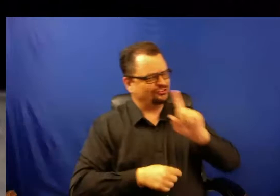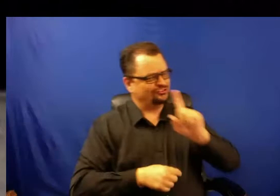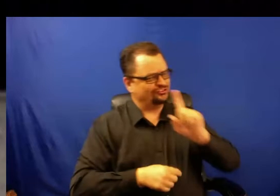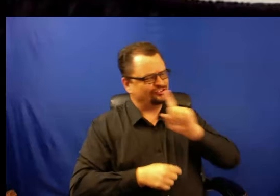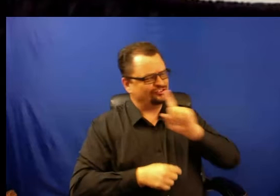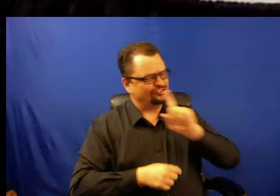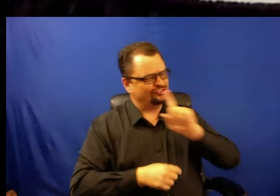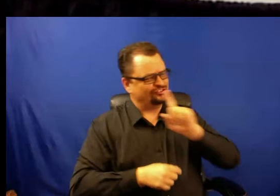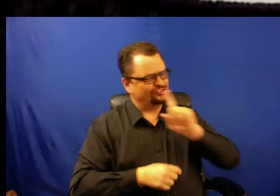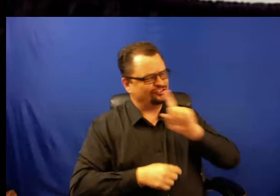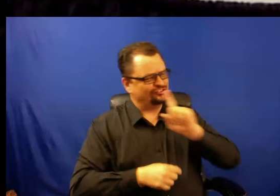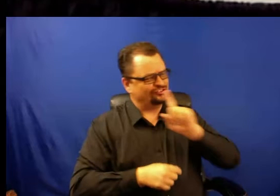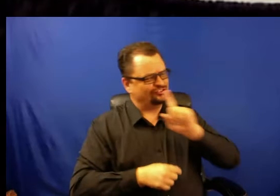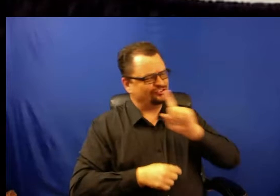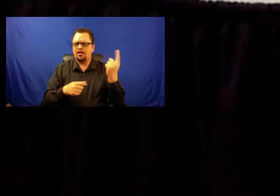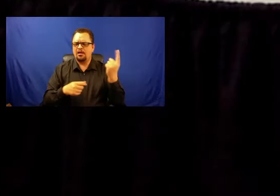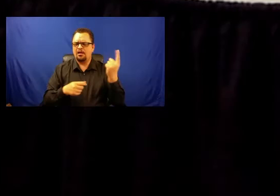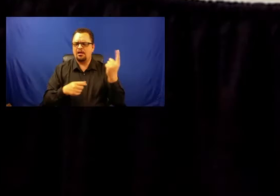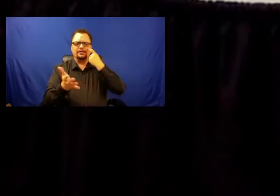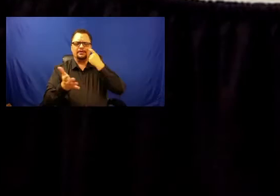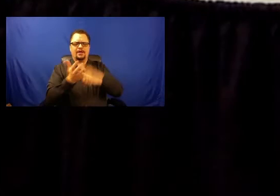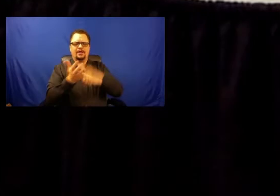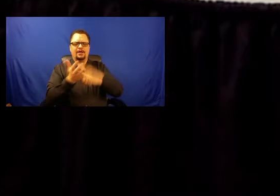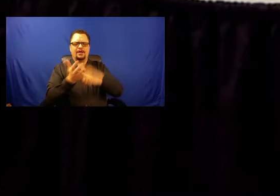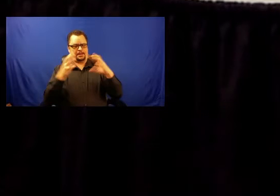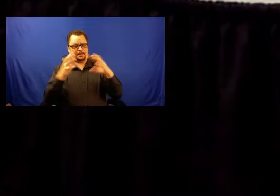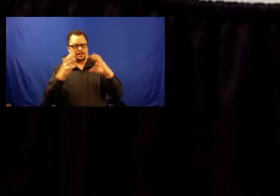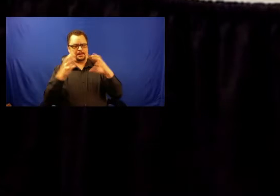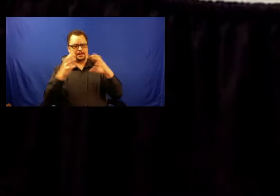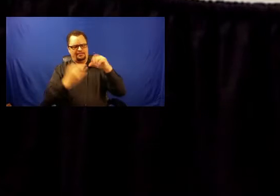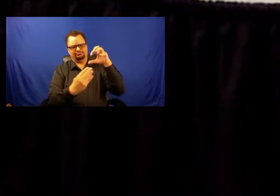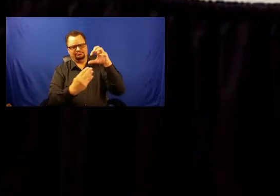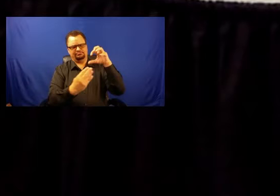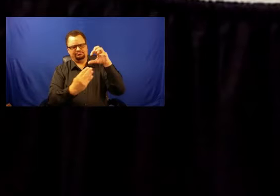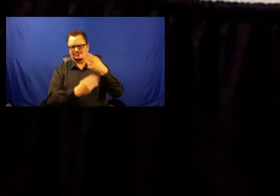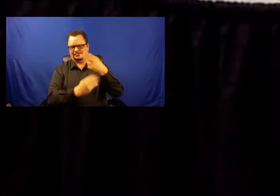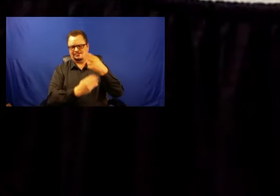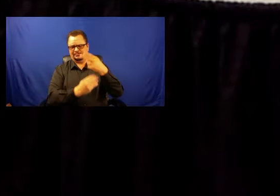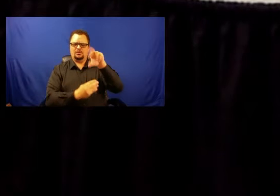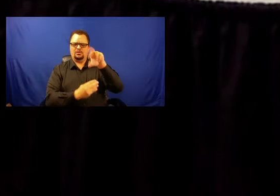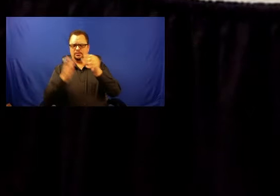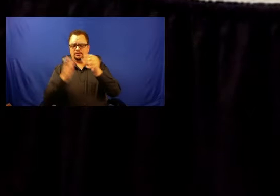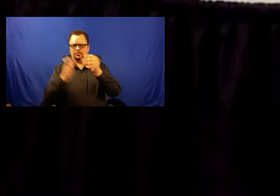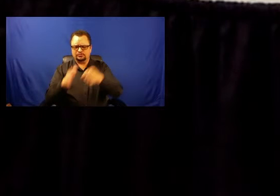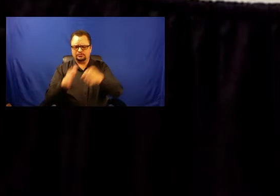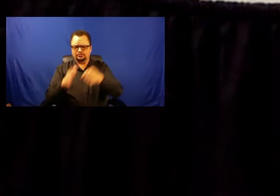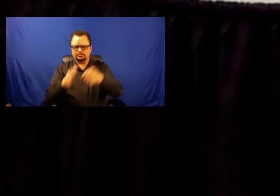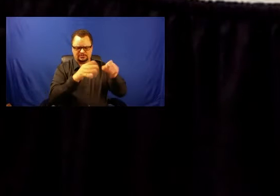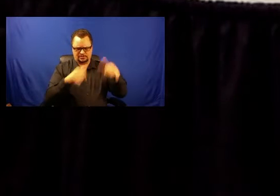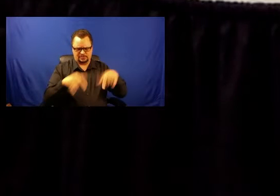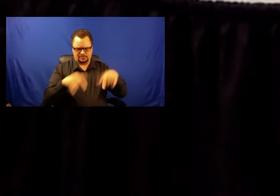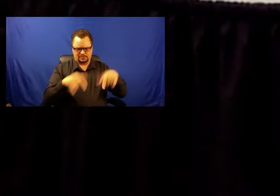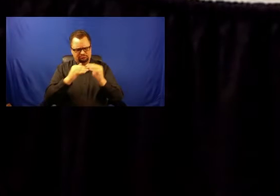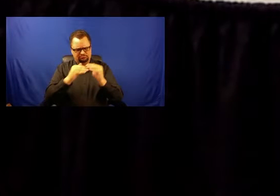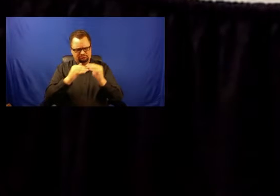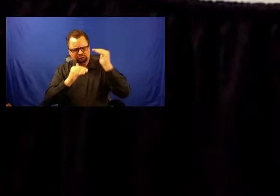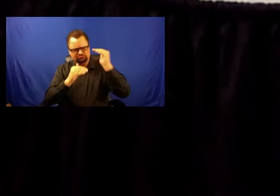have went above and beyond on a broader scope within the work that they do. And we have a